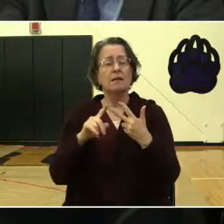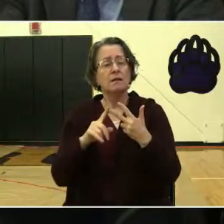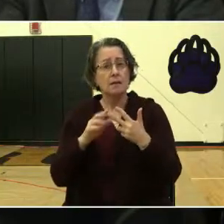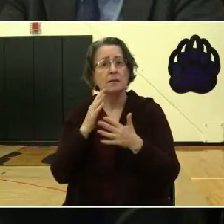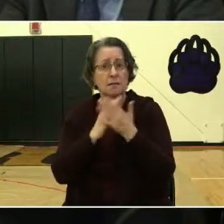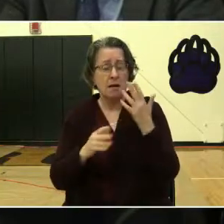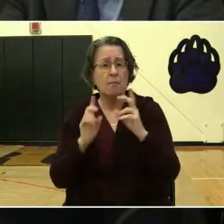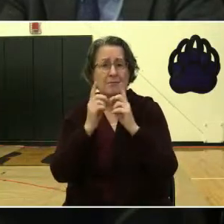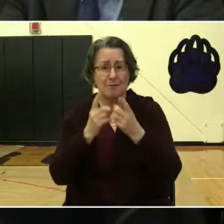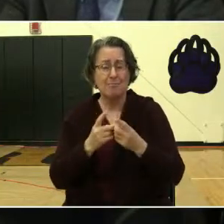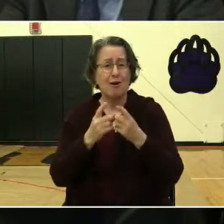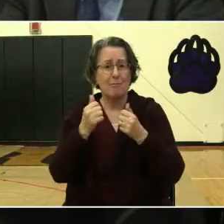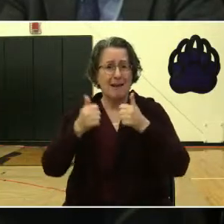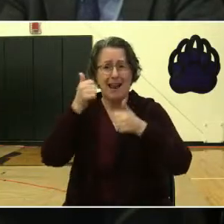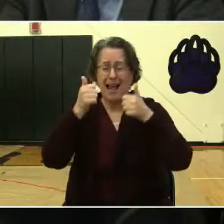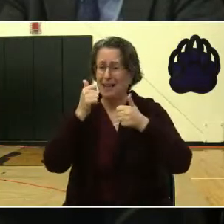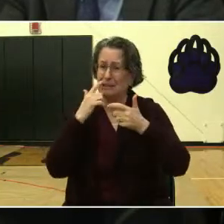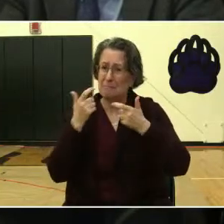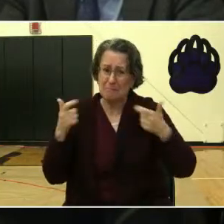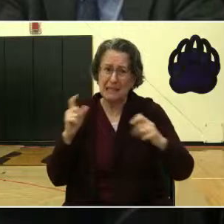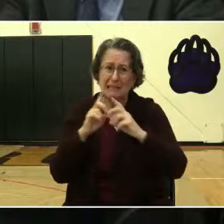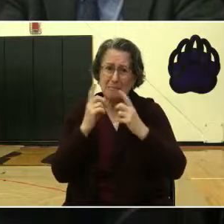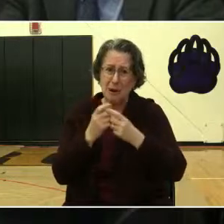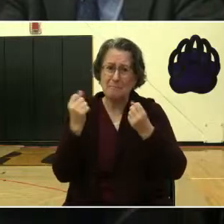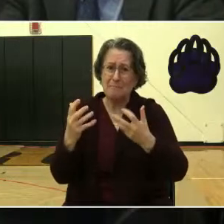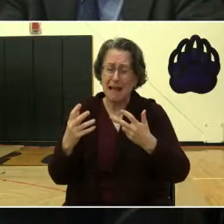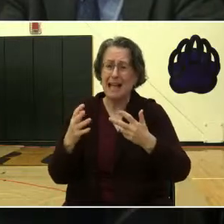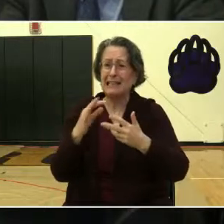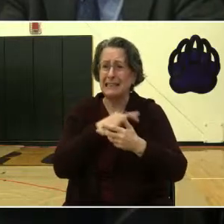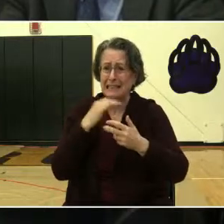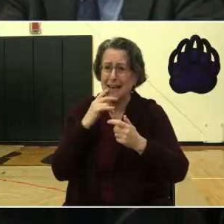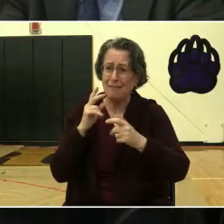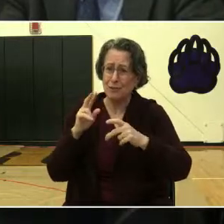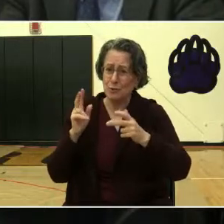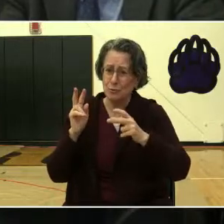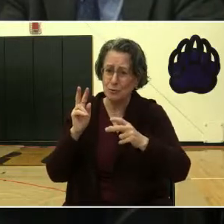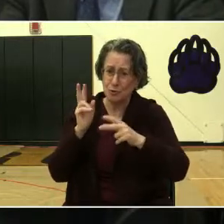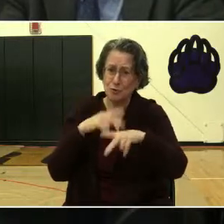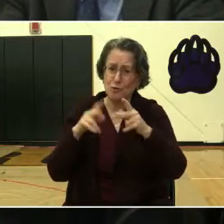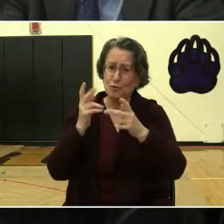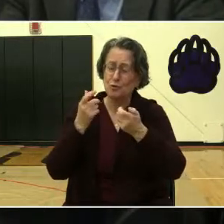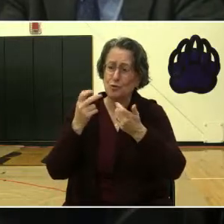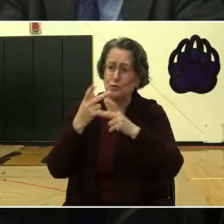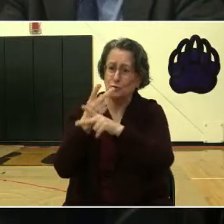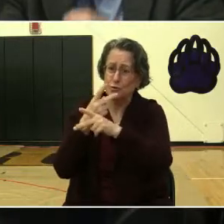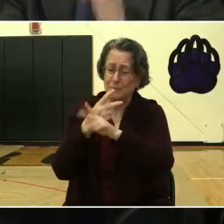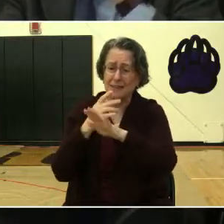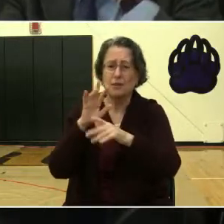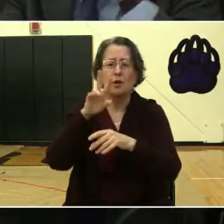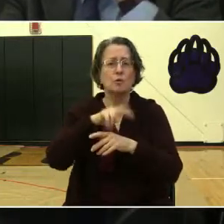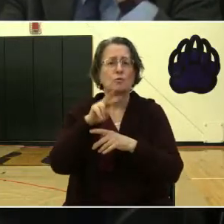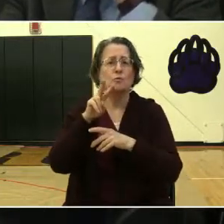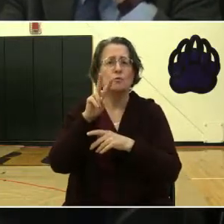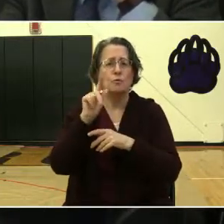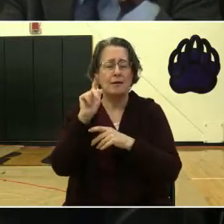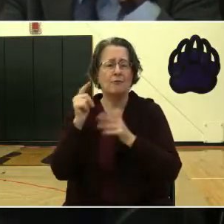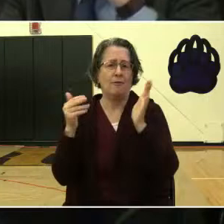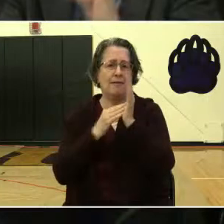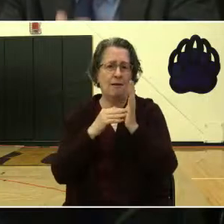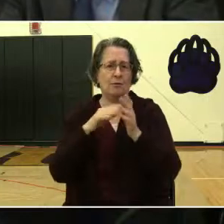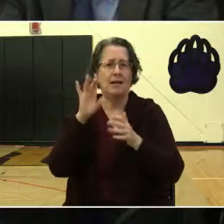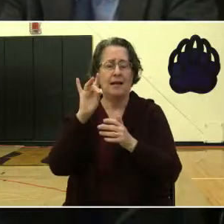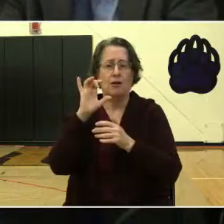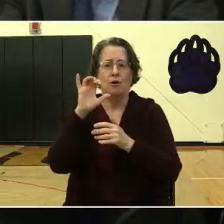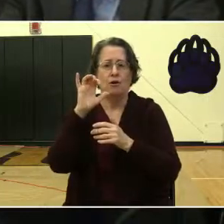and that total uh increase to account for that uh responsibility increase is $ 23,88608